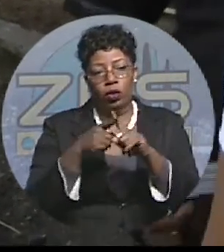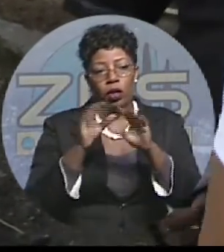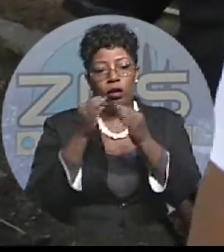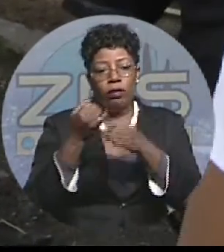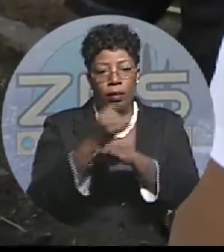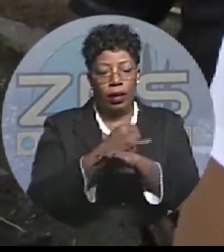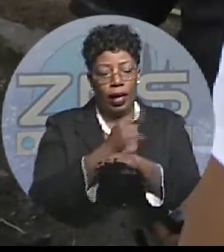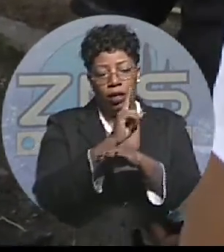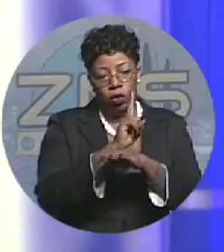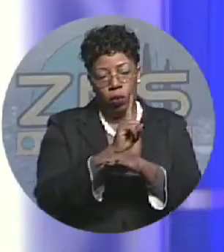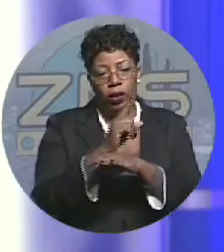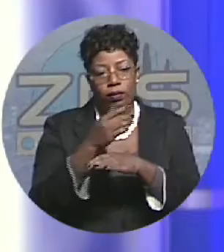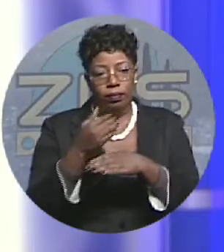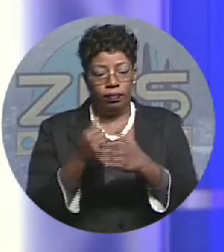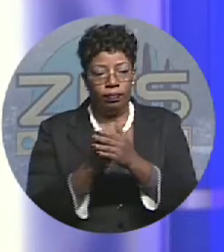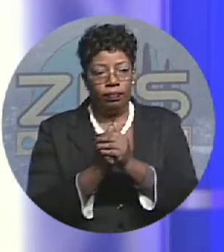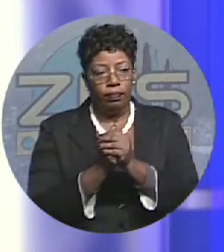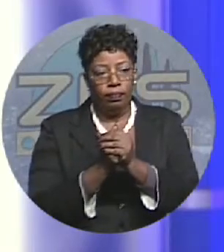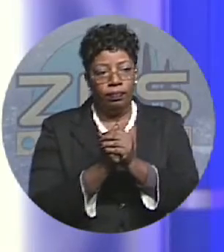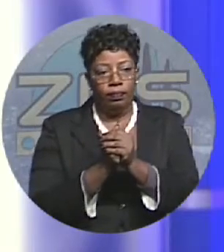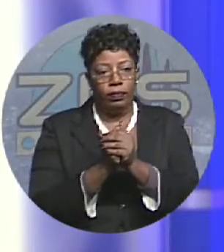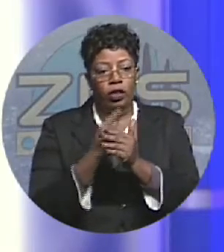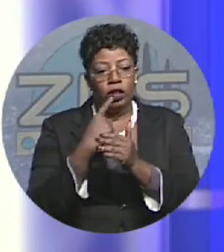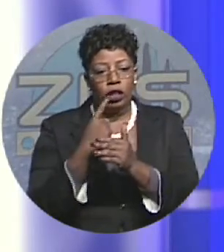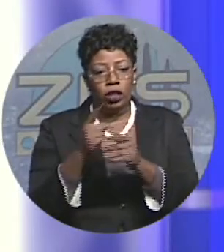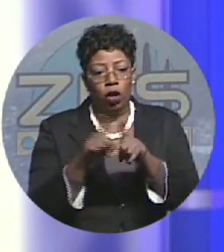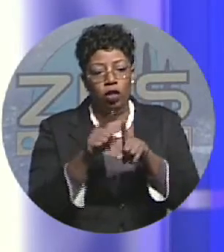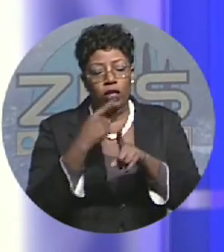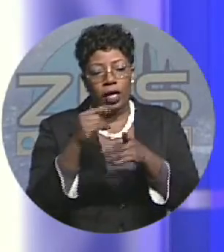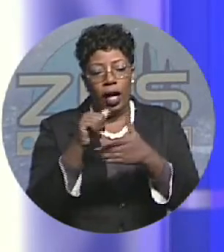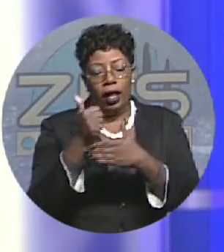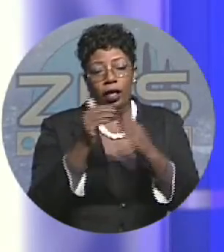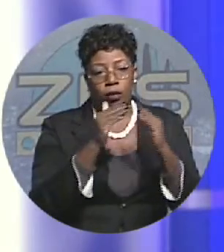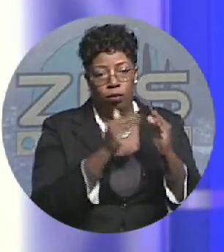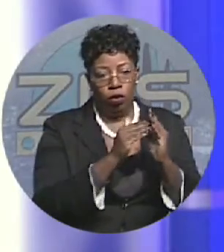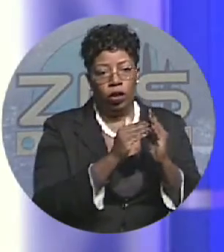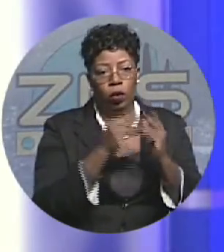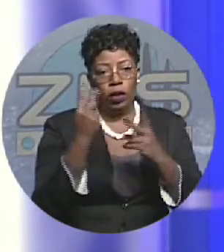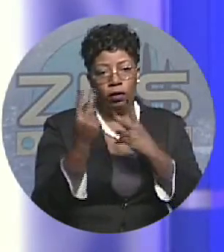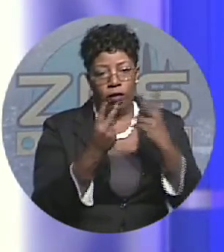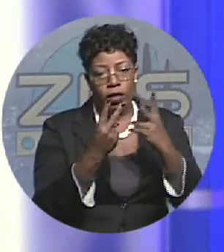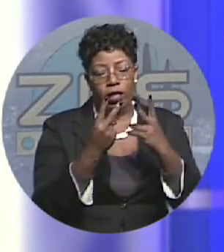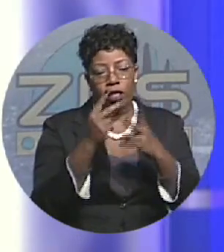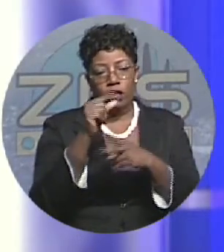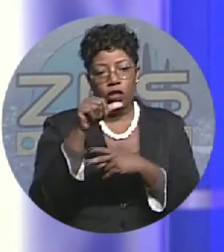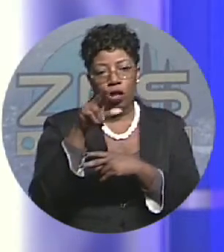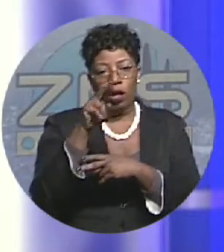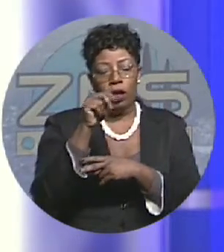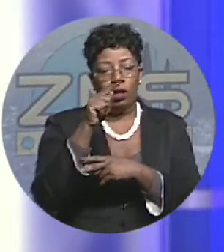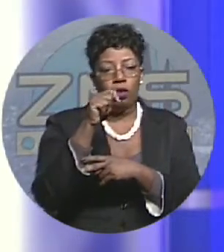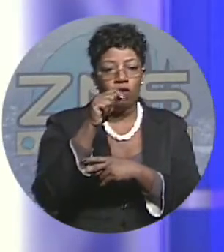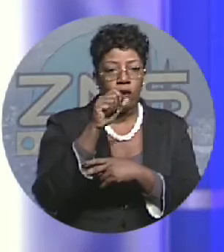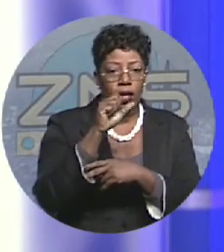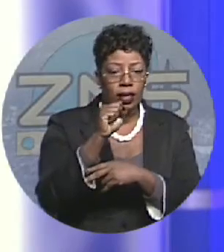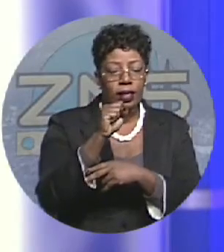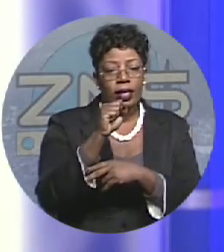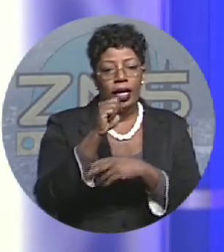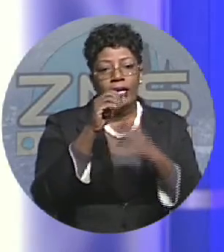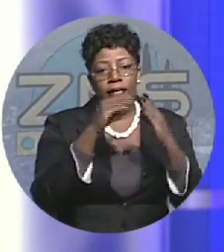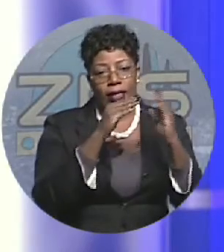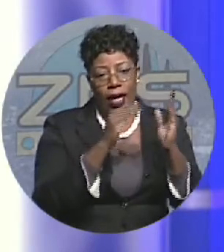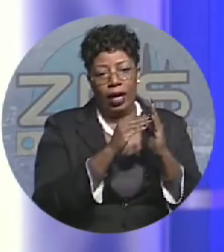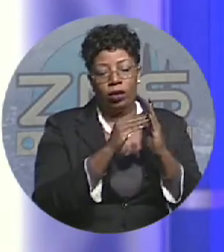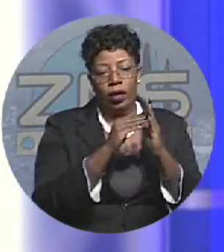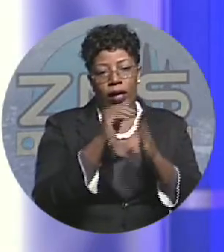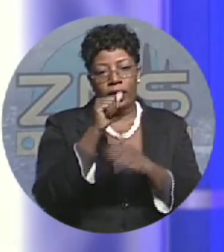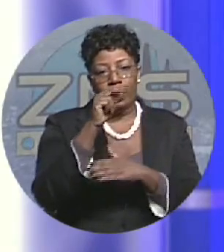one at a time. Rigby said other communities they plan to visit are Grantstown, Centerville, and Angliston. Officer in charge of